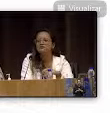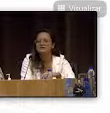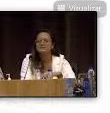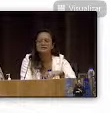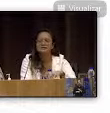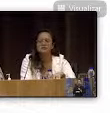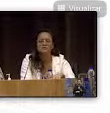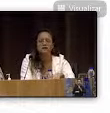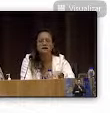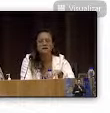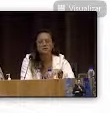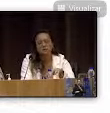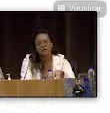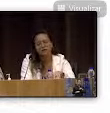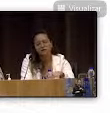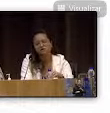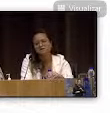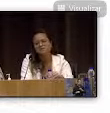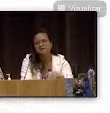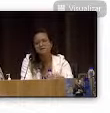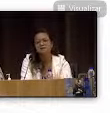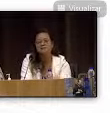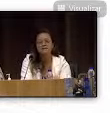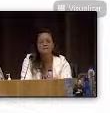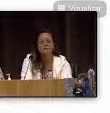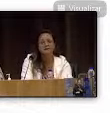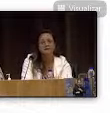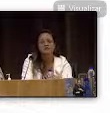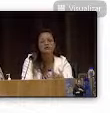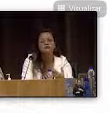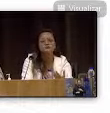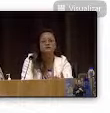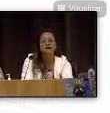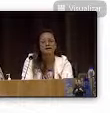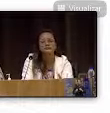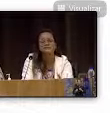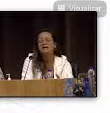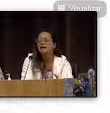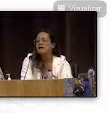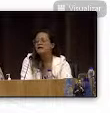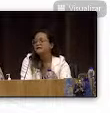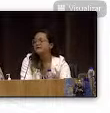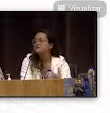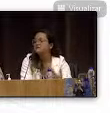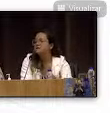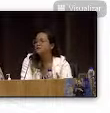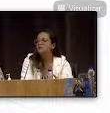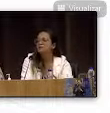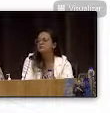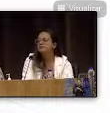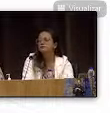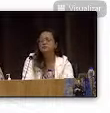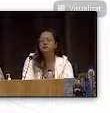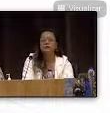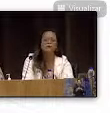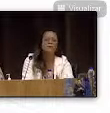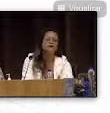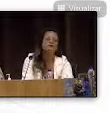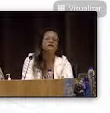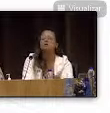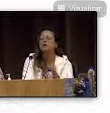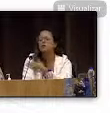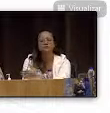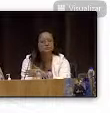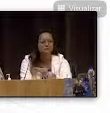chronic phase, and more acute of COVID had gone, but it demanded demanded other care. It